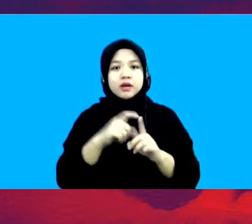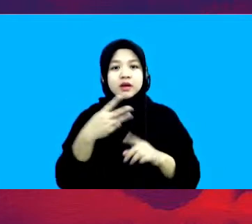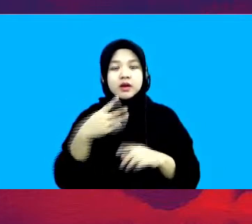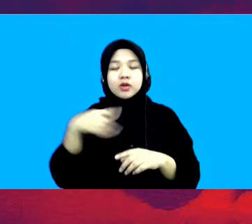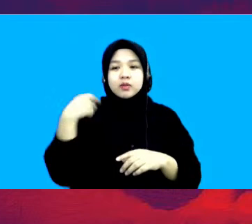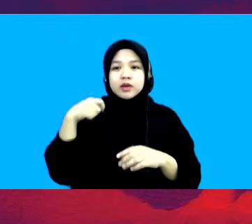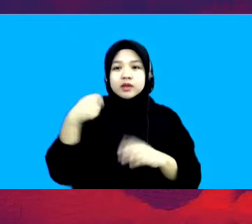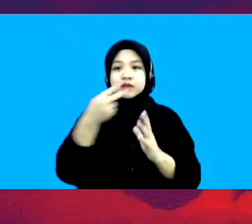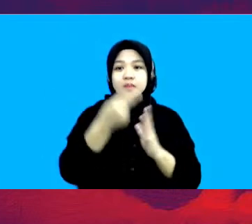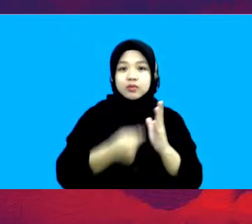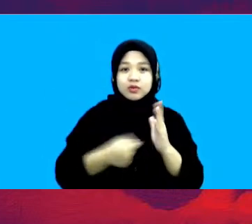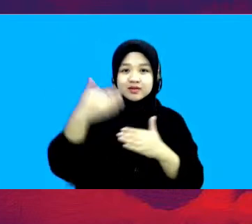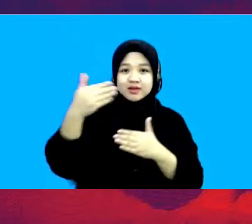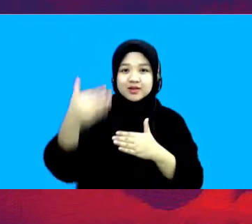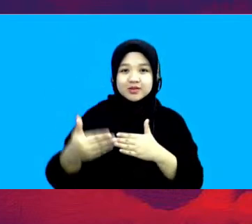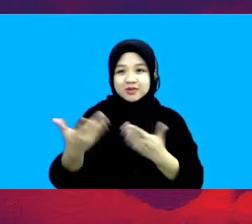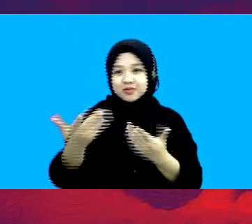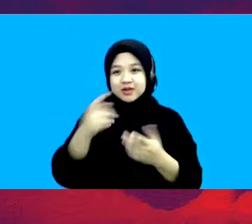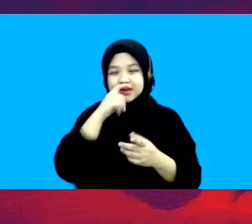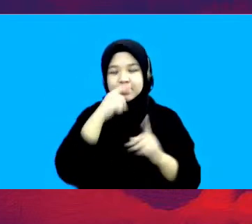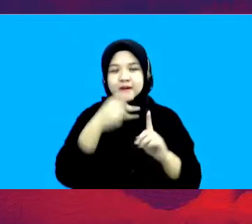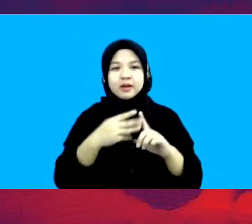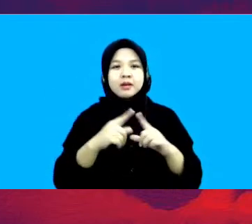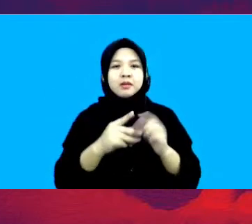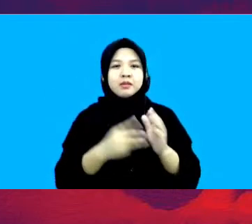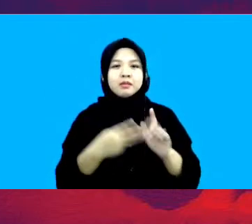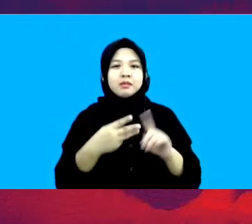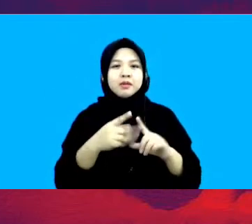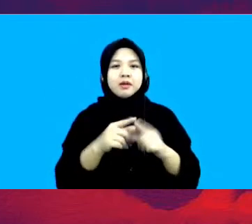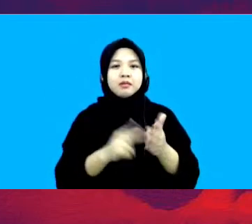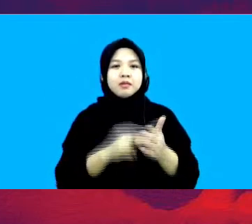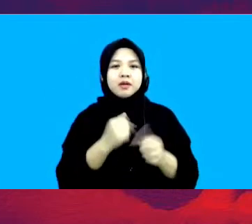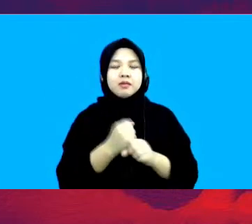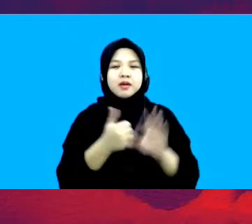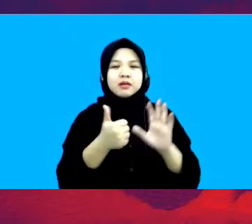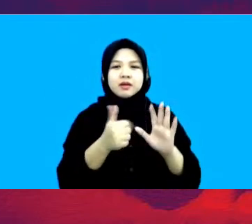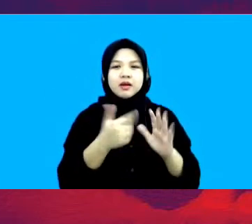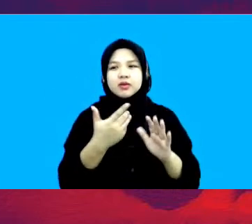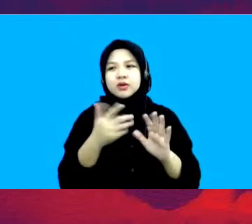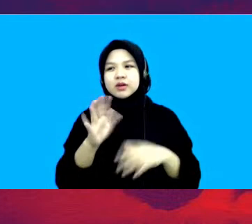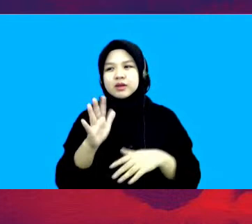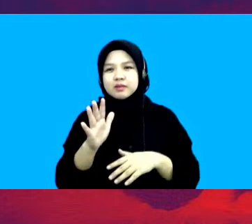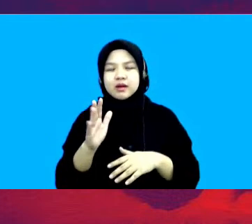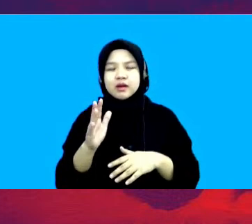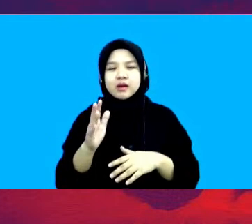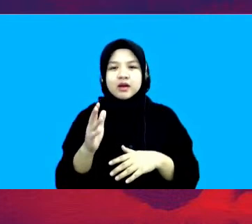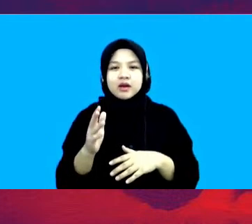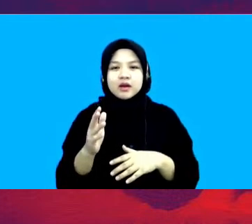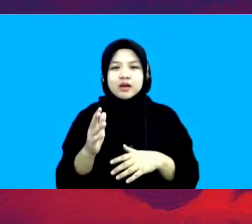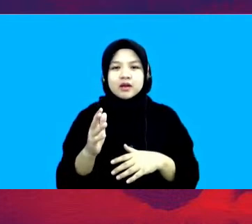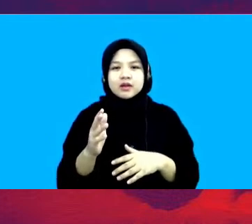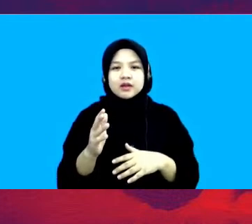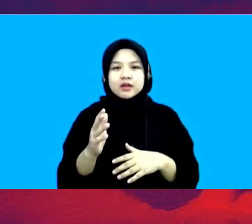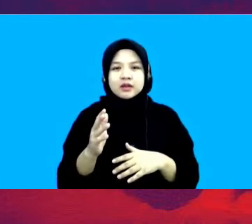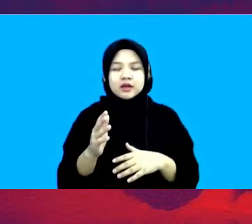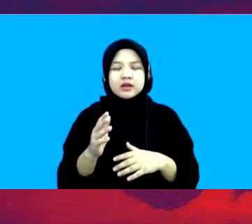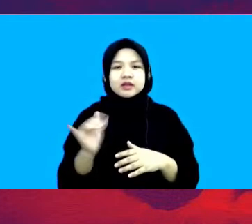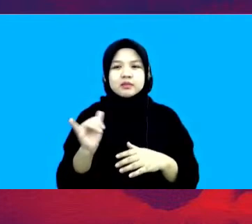from the upper middle income group to the poor one. So this kind of model, this kind of policy, if we use a sort of